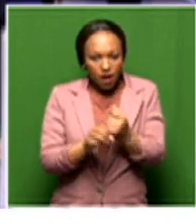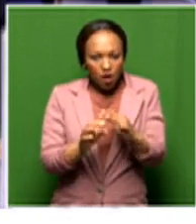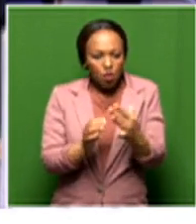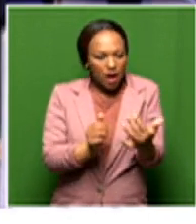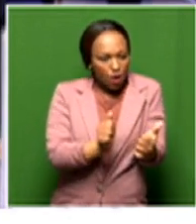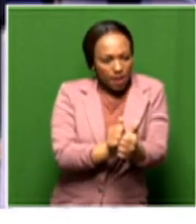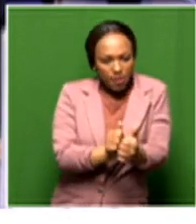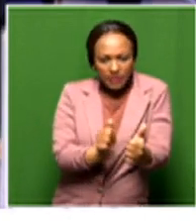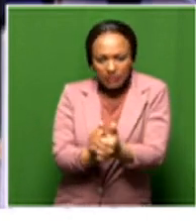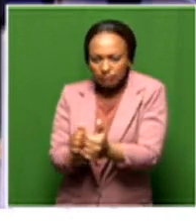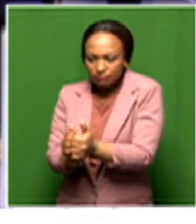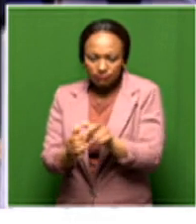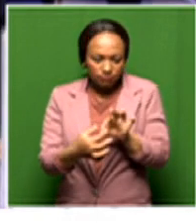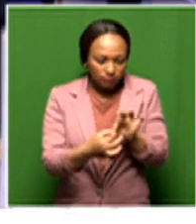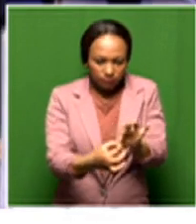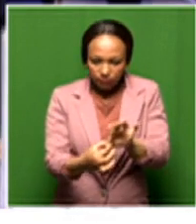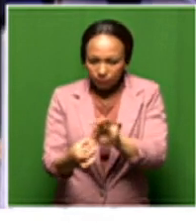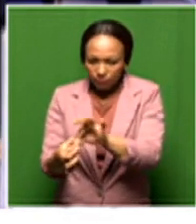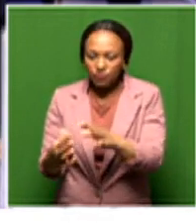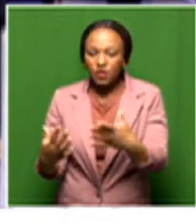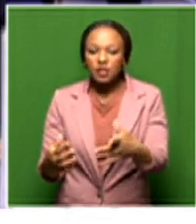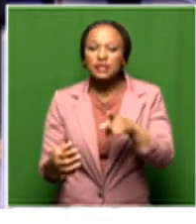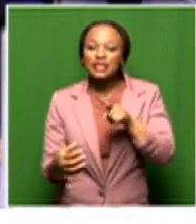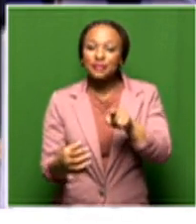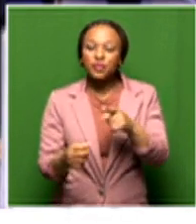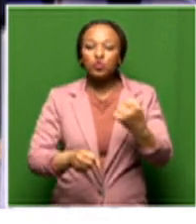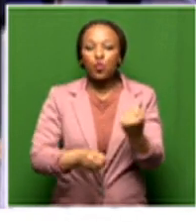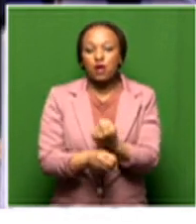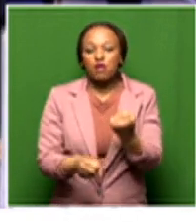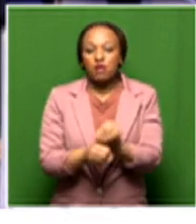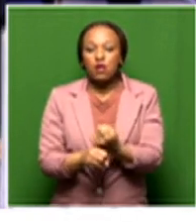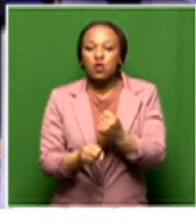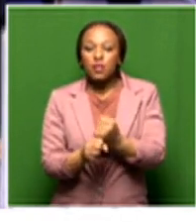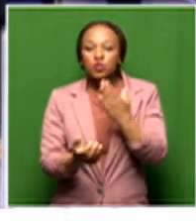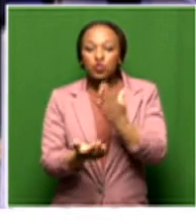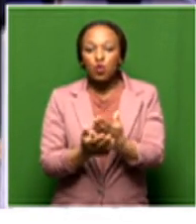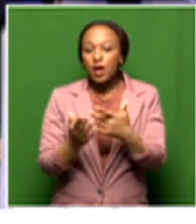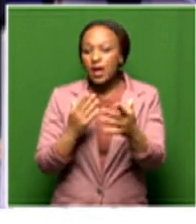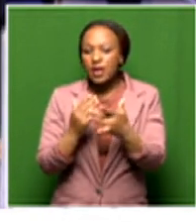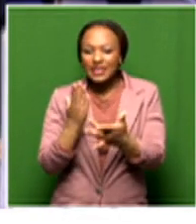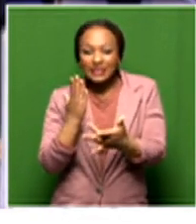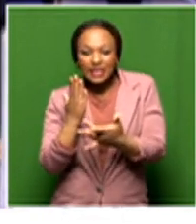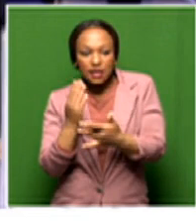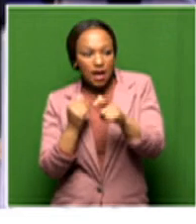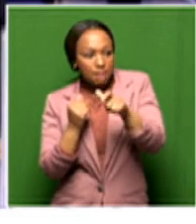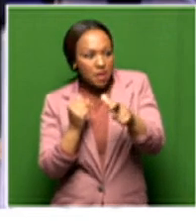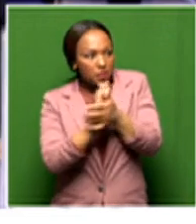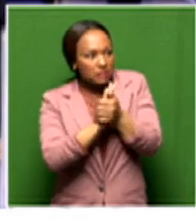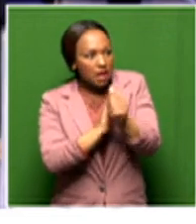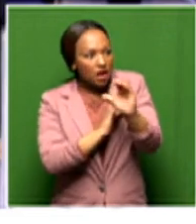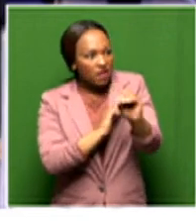a function of partnership, a function of leveraging the technical expertise